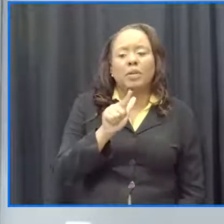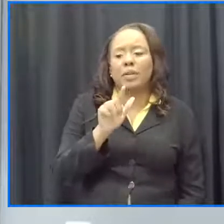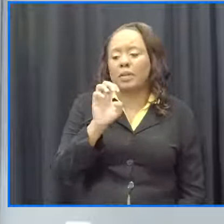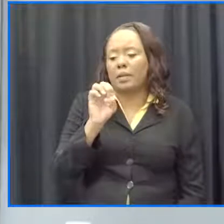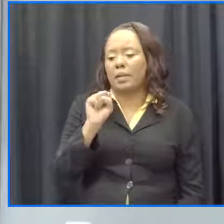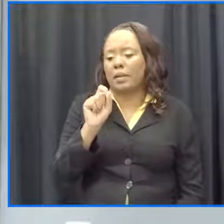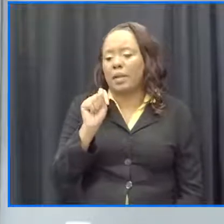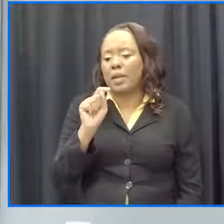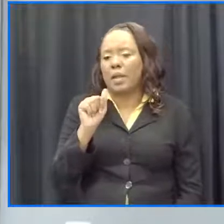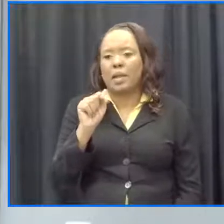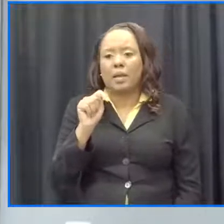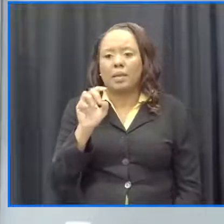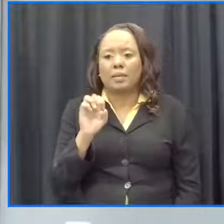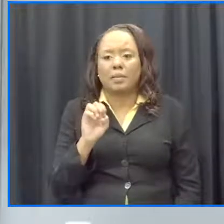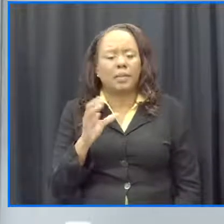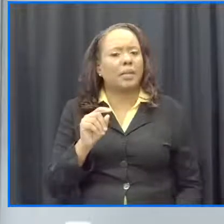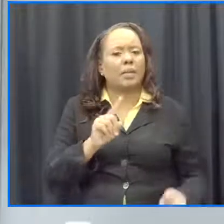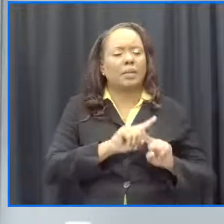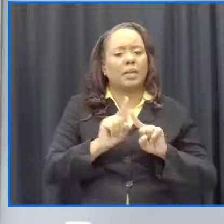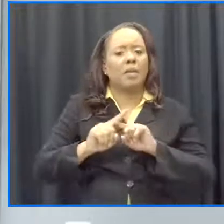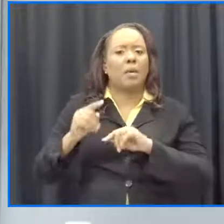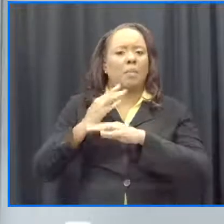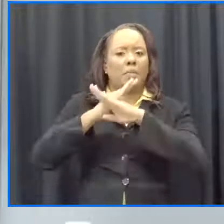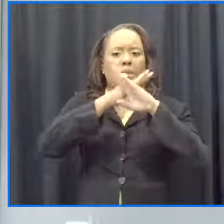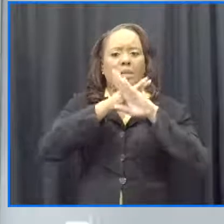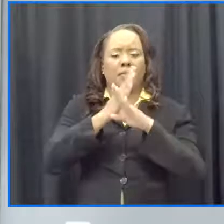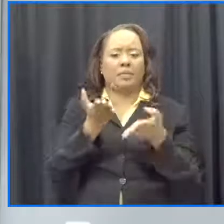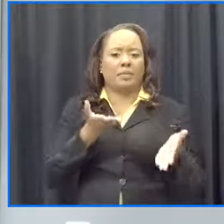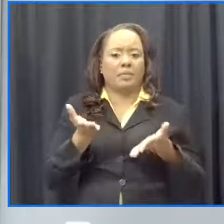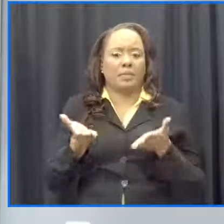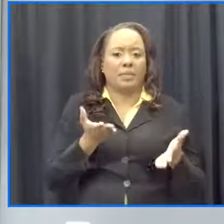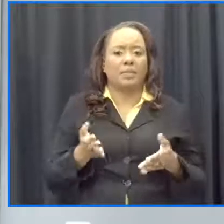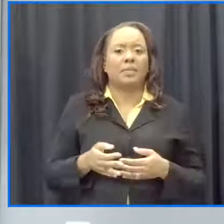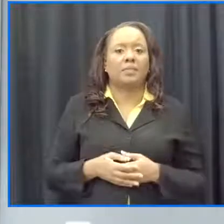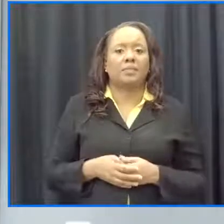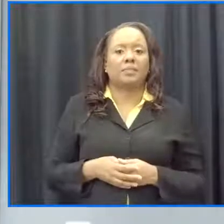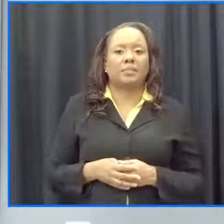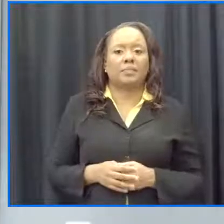conveyancing, directorship and protector services.